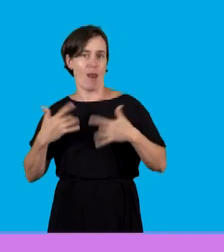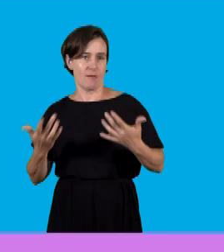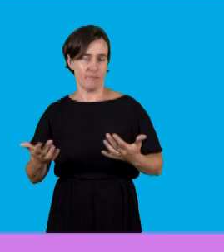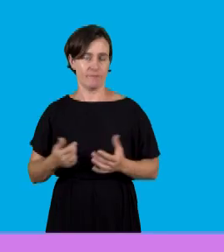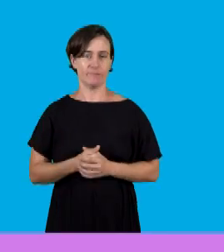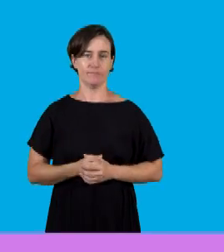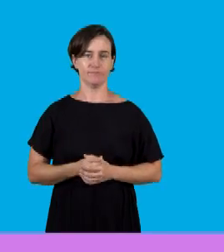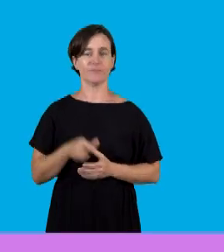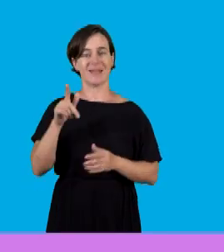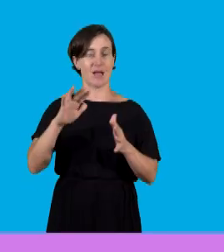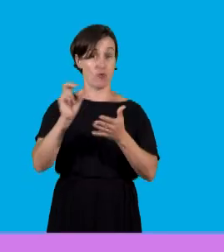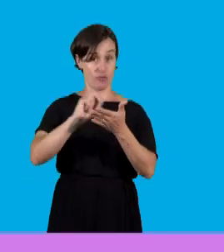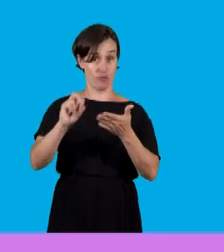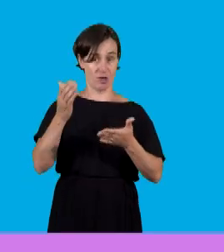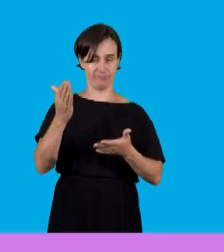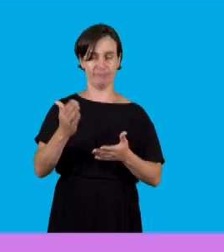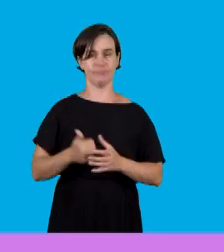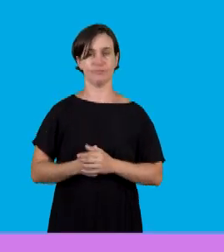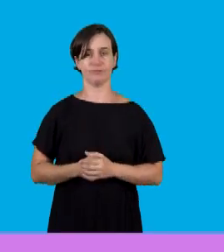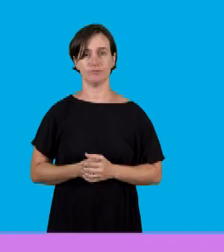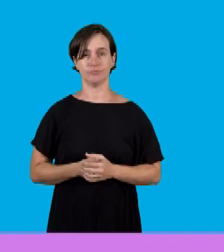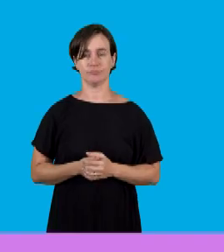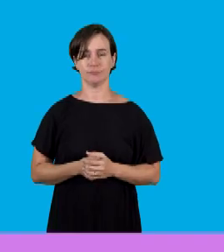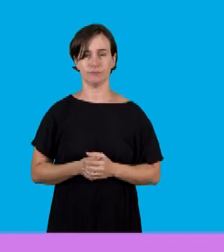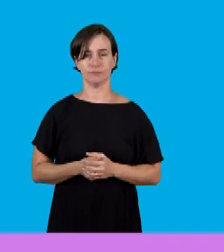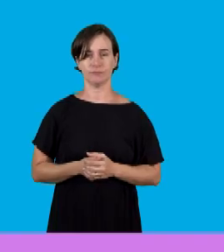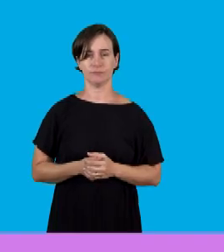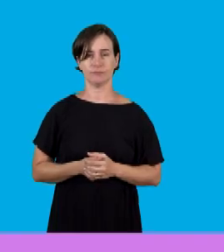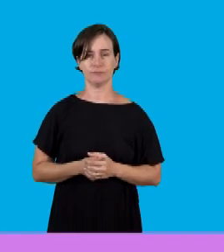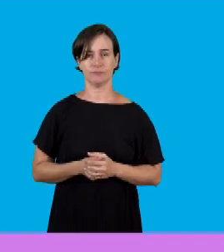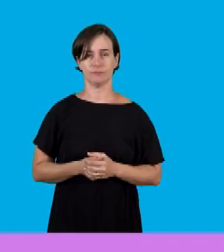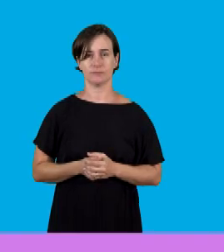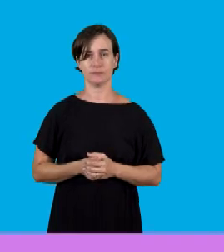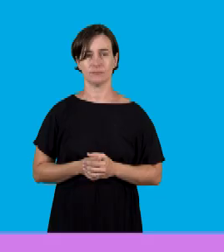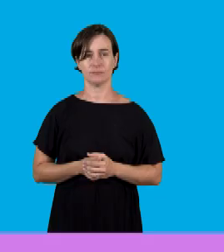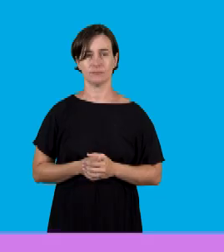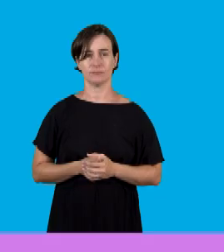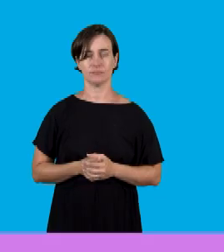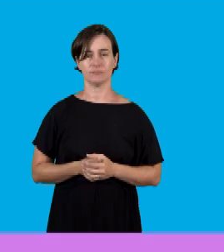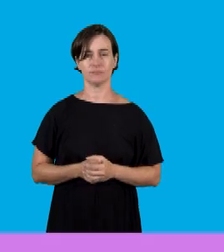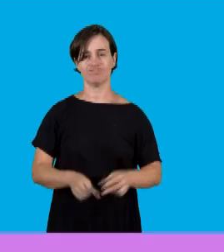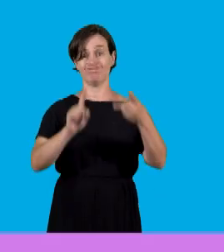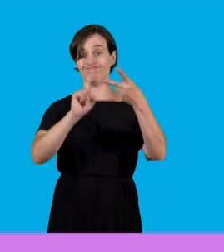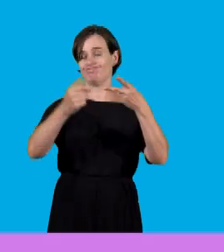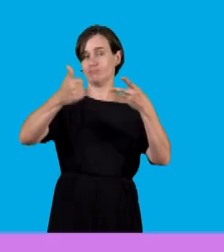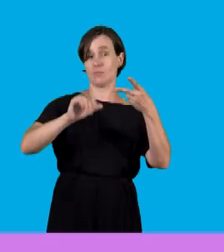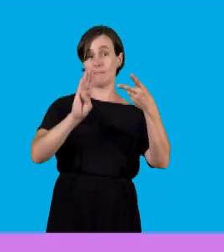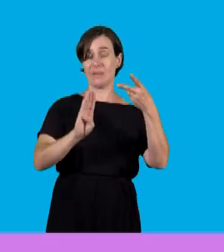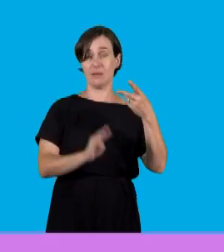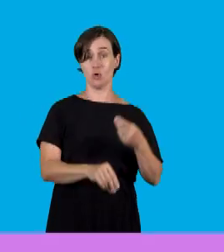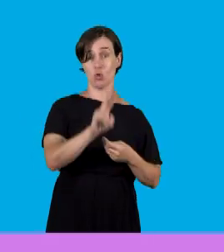in reality. So that's how you explain a unit scale. Then we go to the next one. B